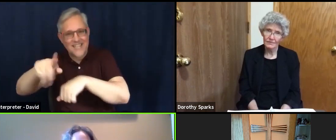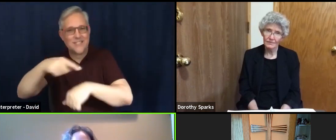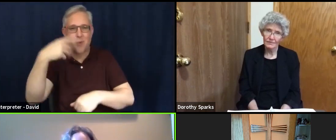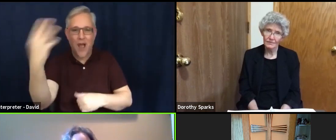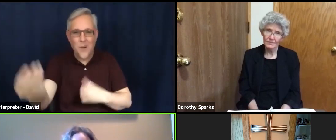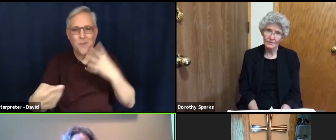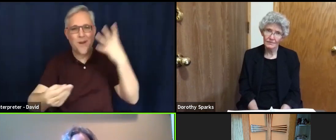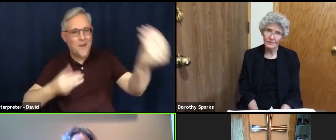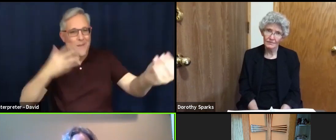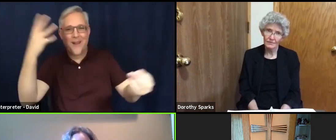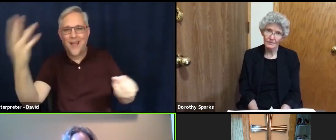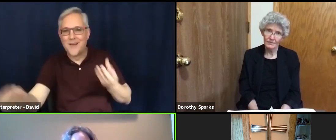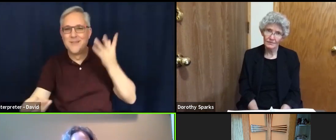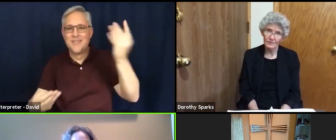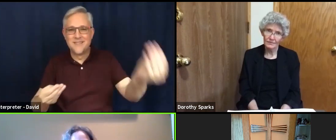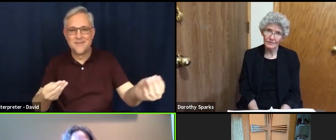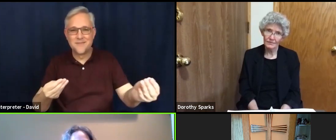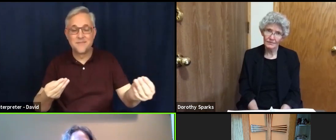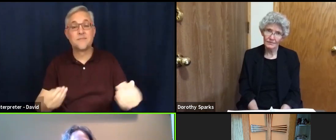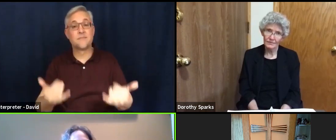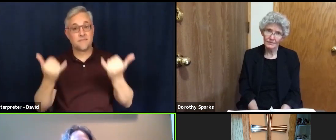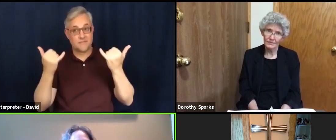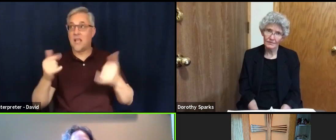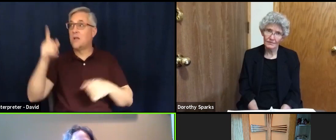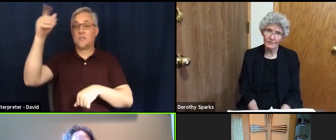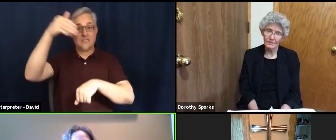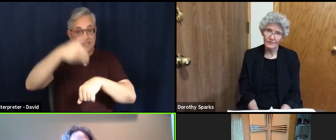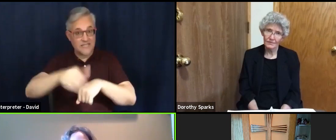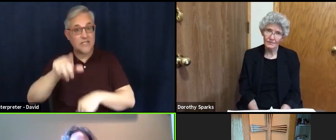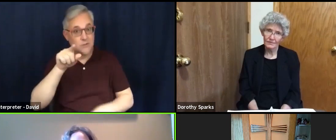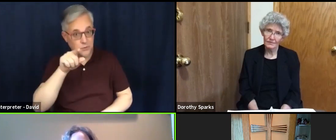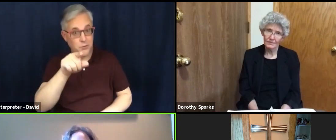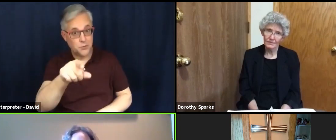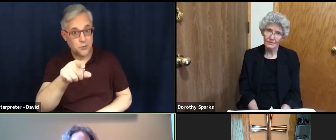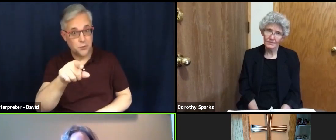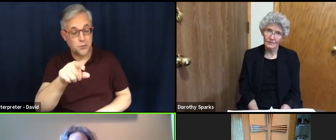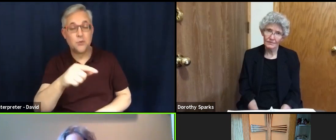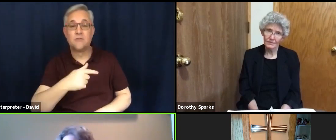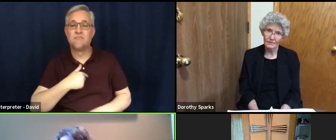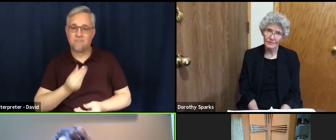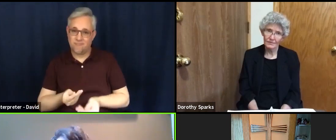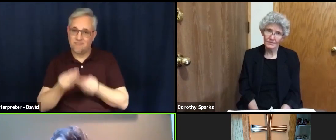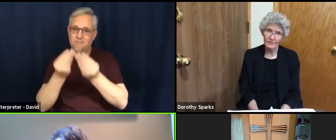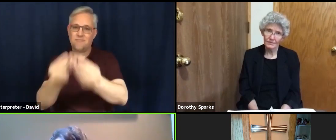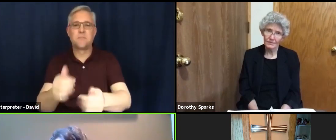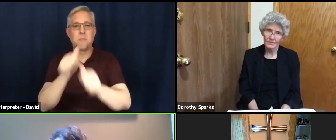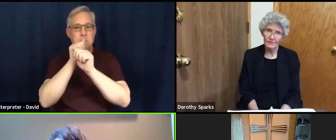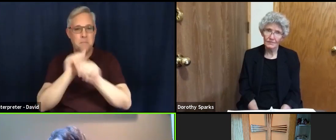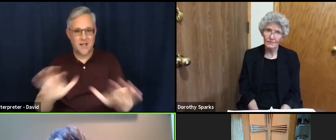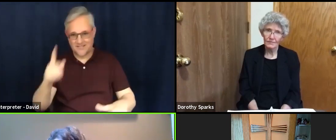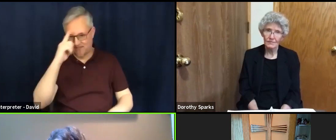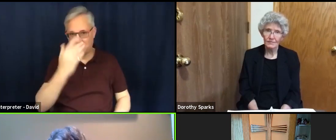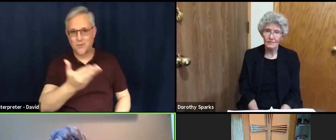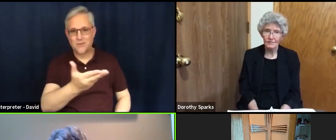So as you are sent, take this blessing with you.